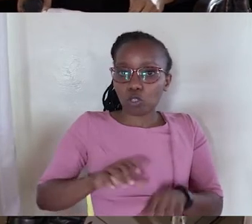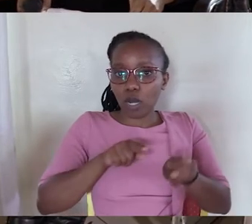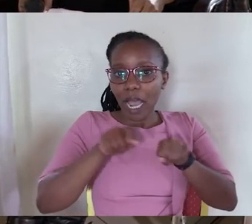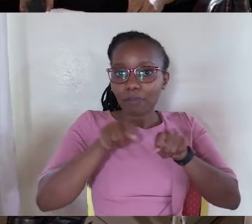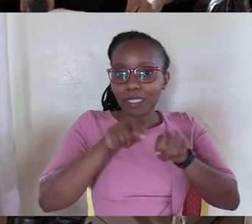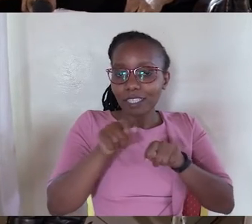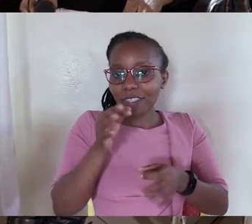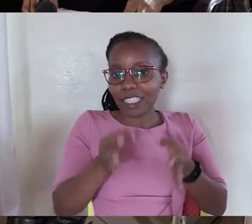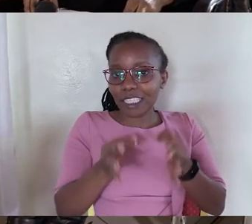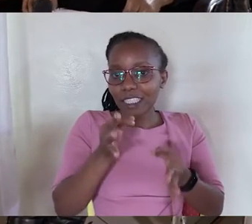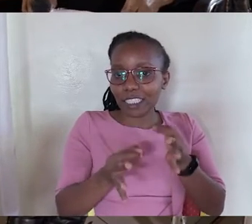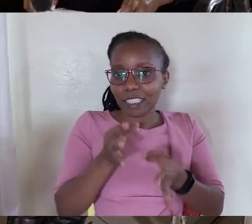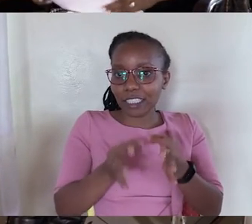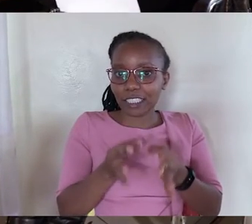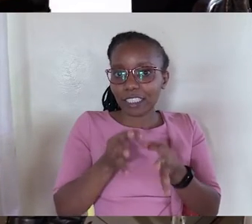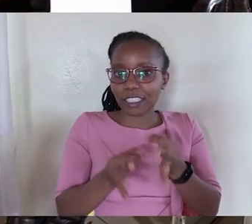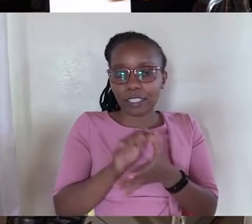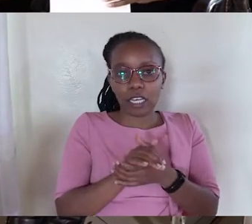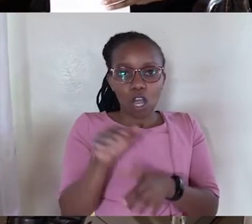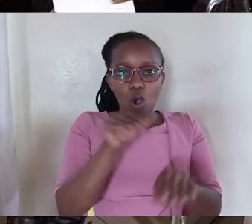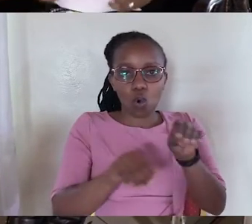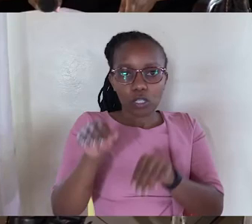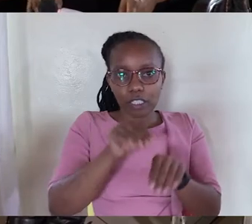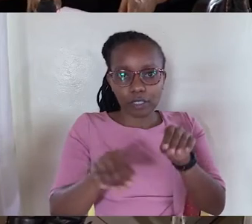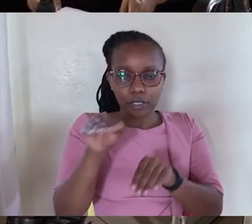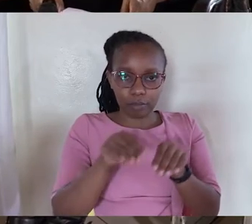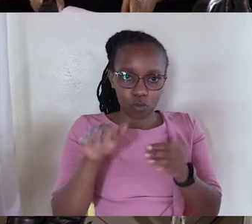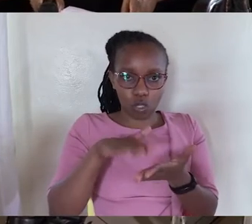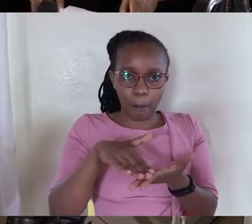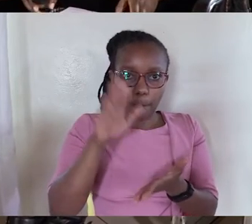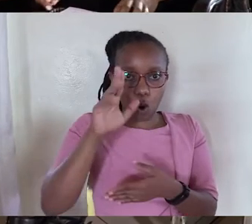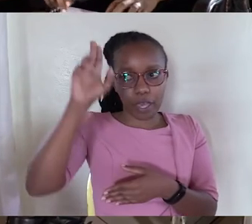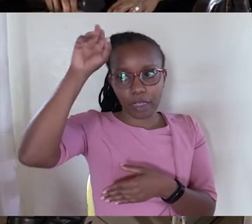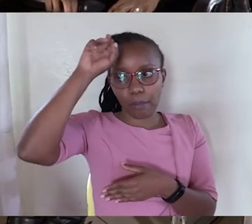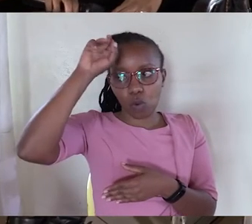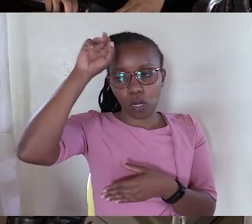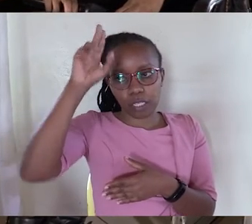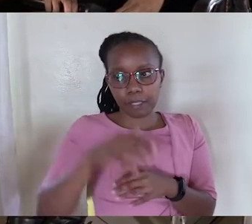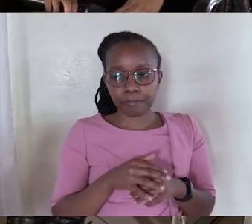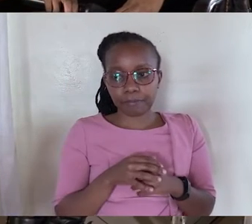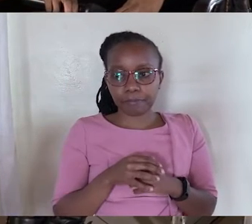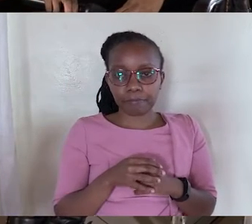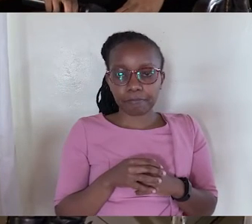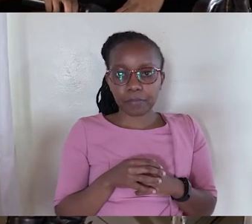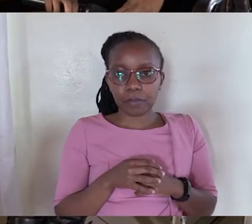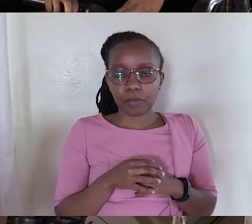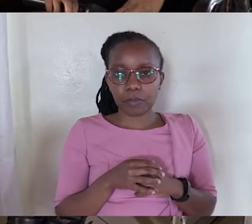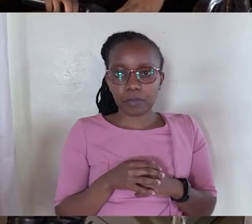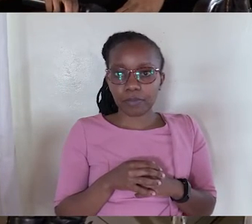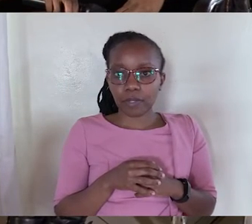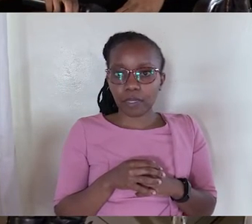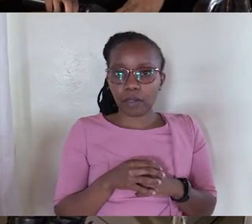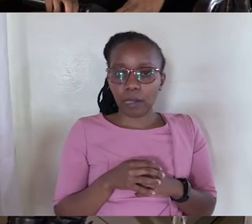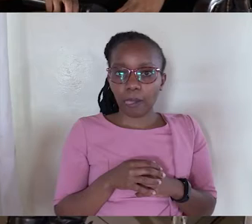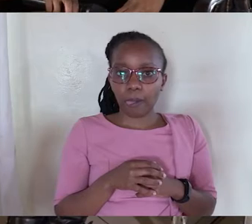Justice has also been a main contributor in the police as they were coming up with one of